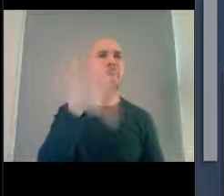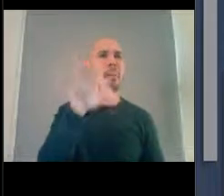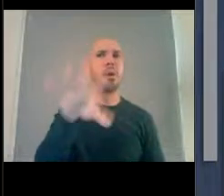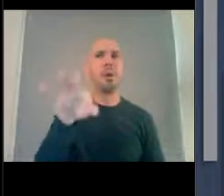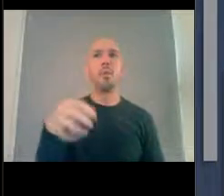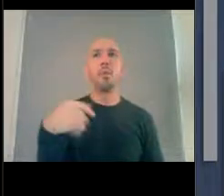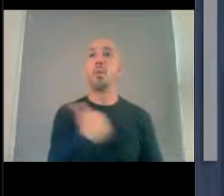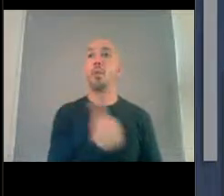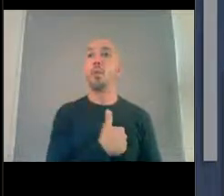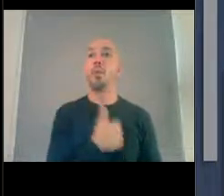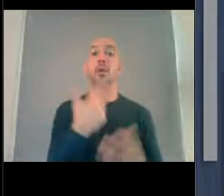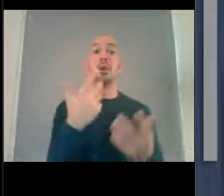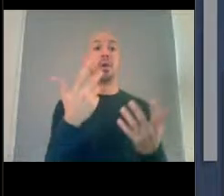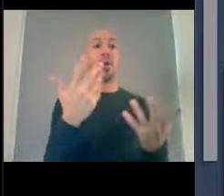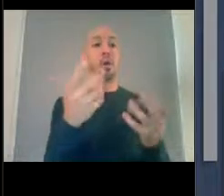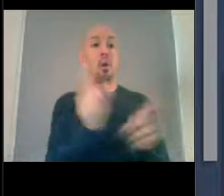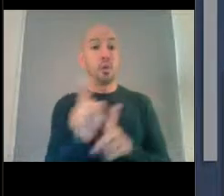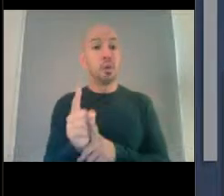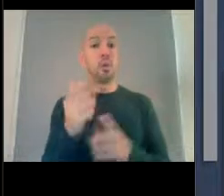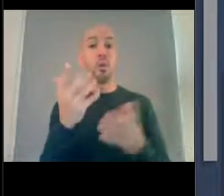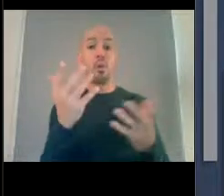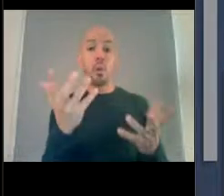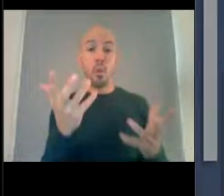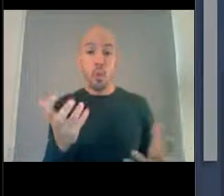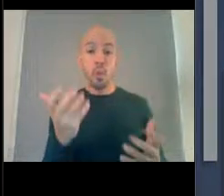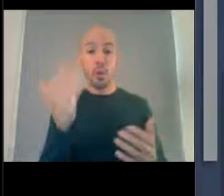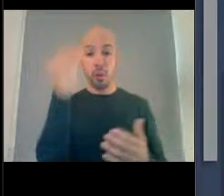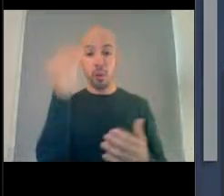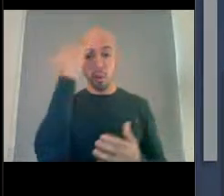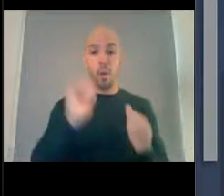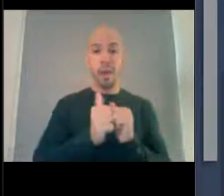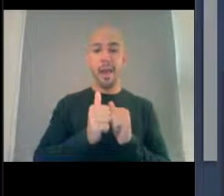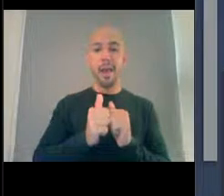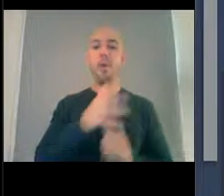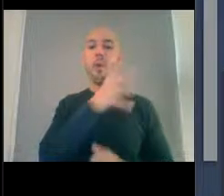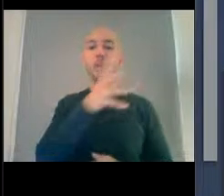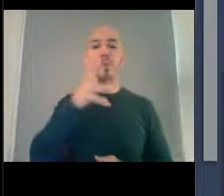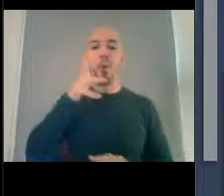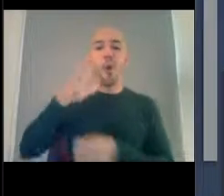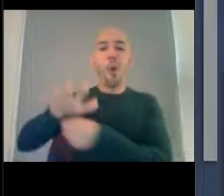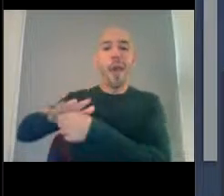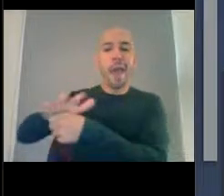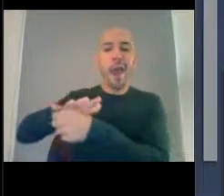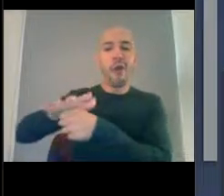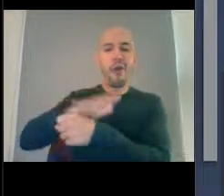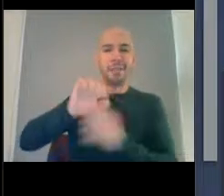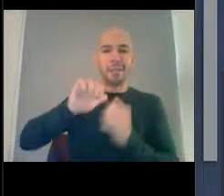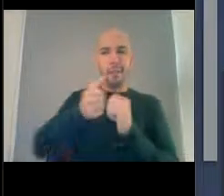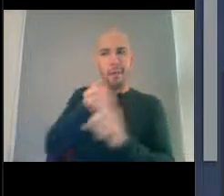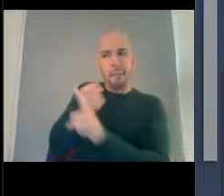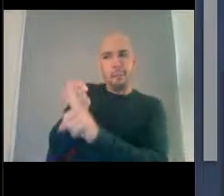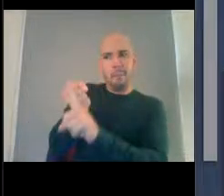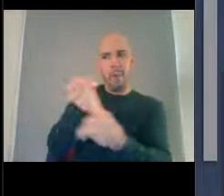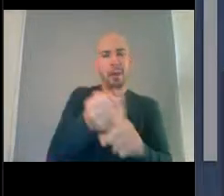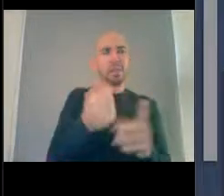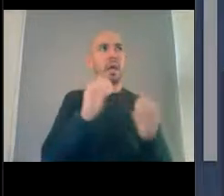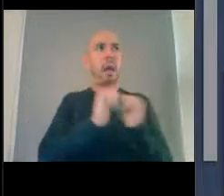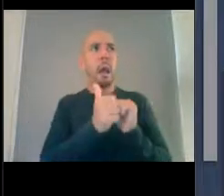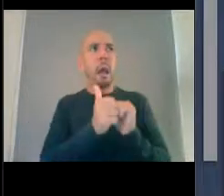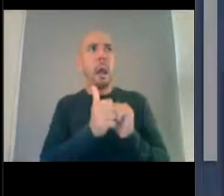circumstances in rural areas and understanding how projects like roadways that are evacuation fire evacuation